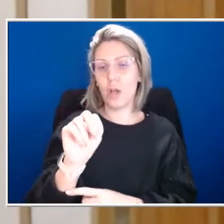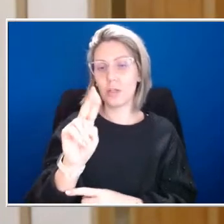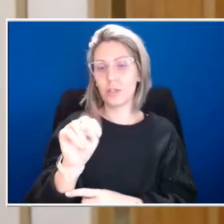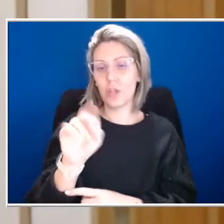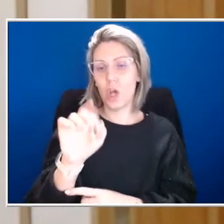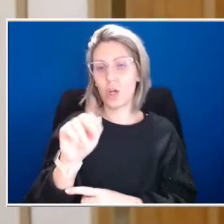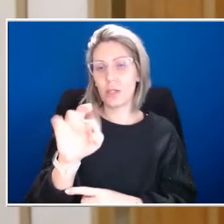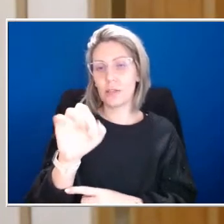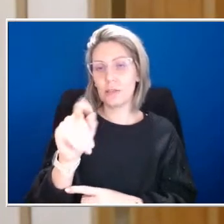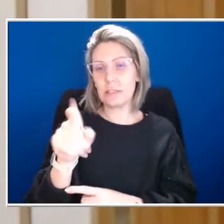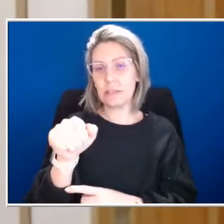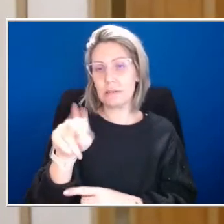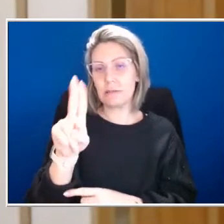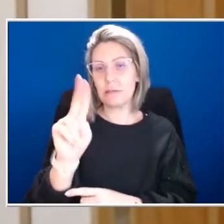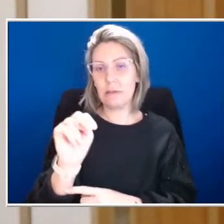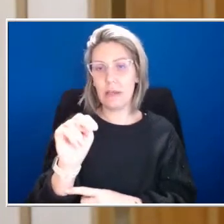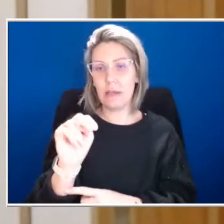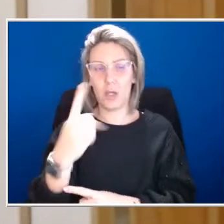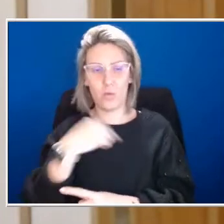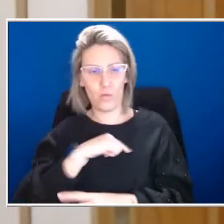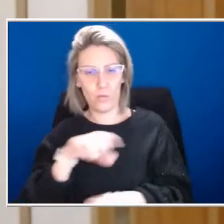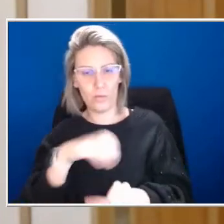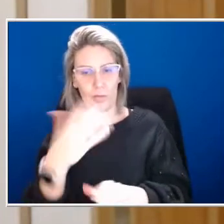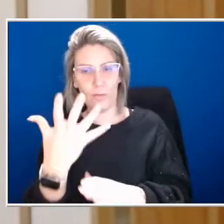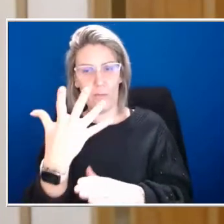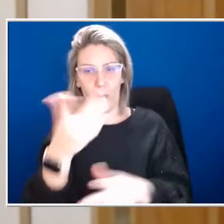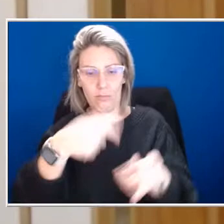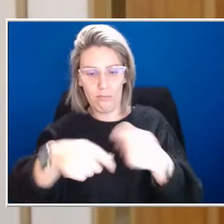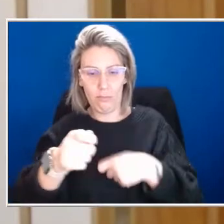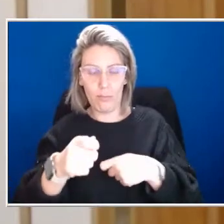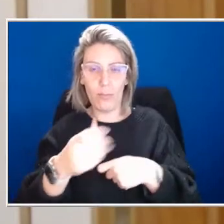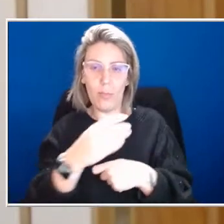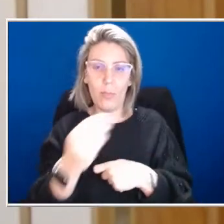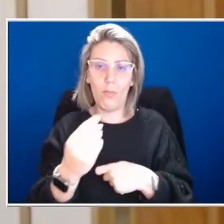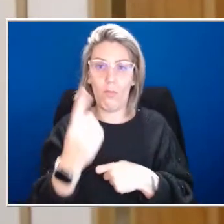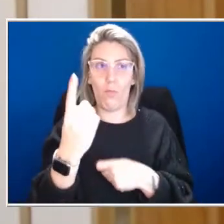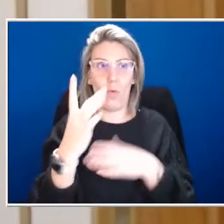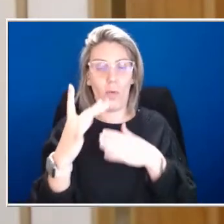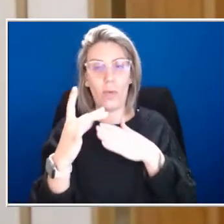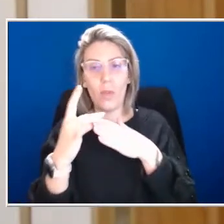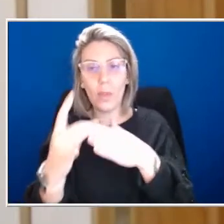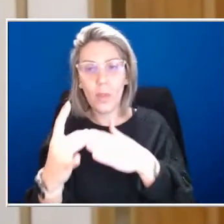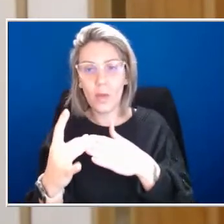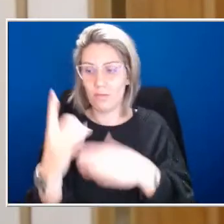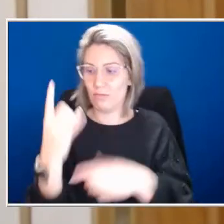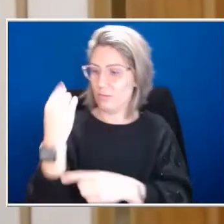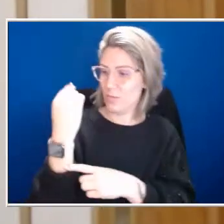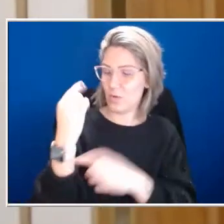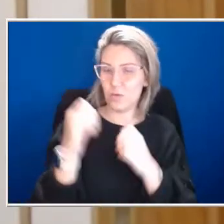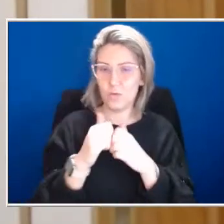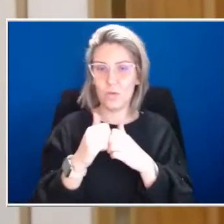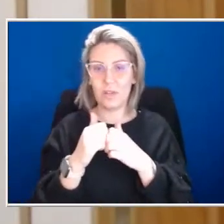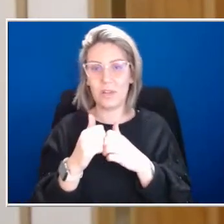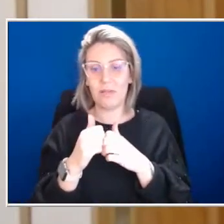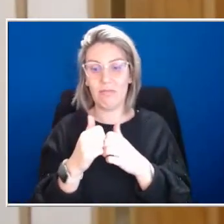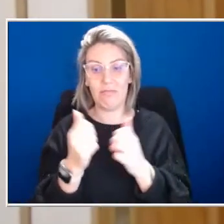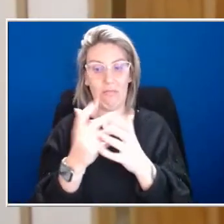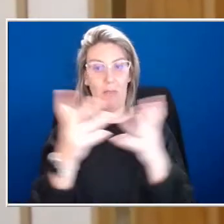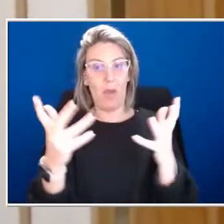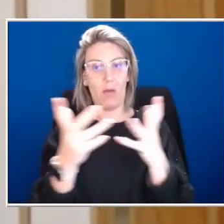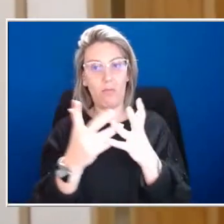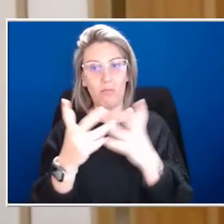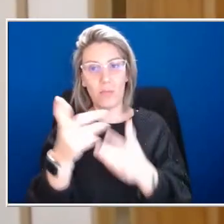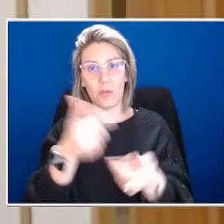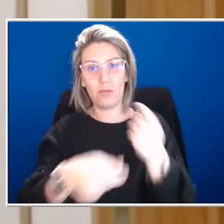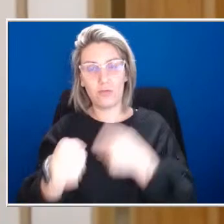think, 5 transplants in those patients, and maybe one of the leaders last year in the number of transplants done in those patients. Similarly, we